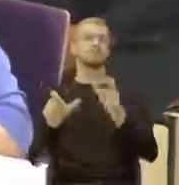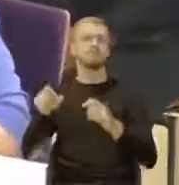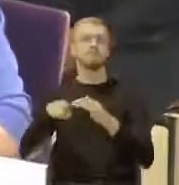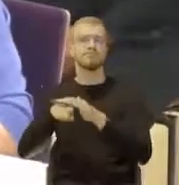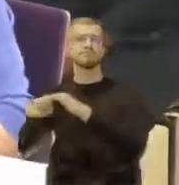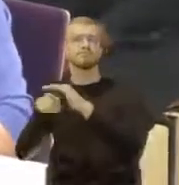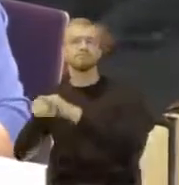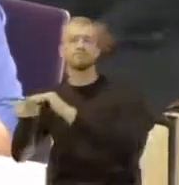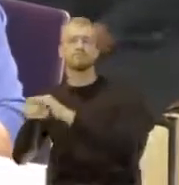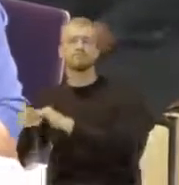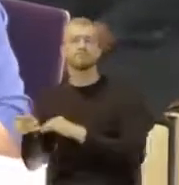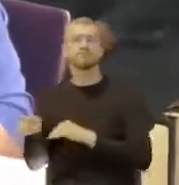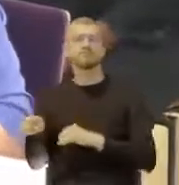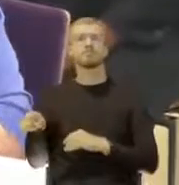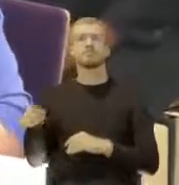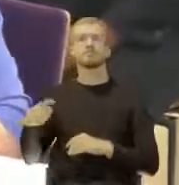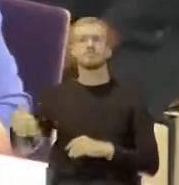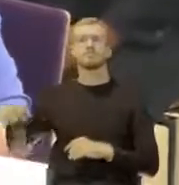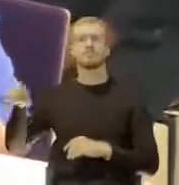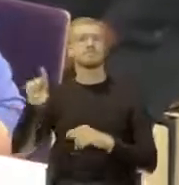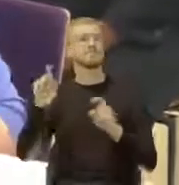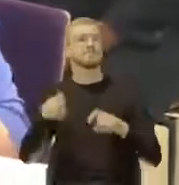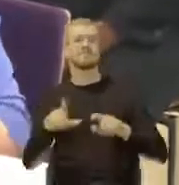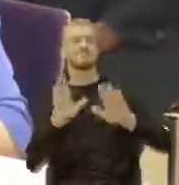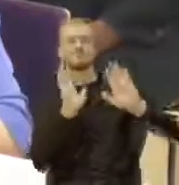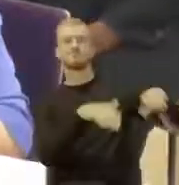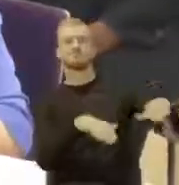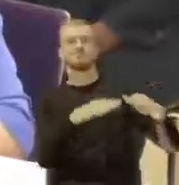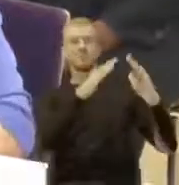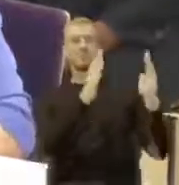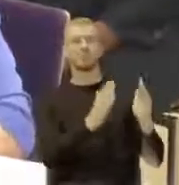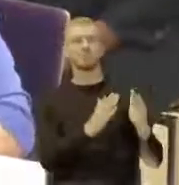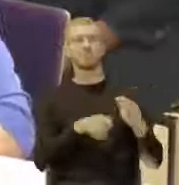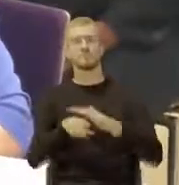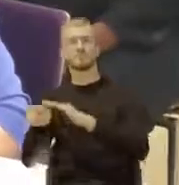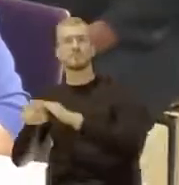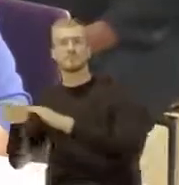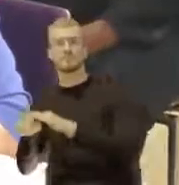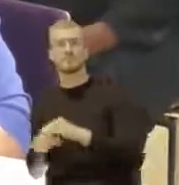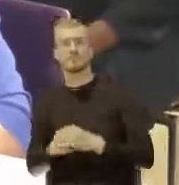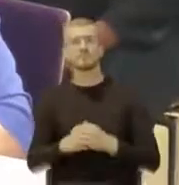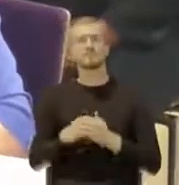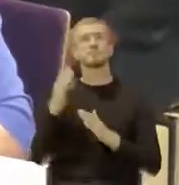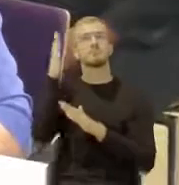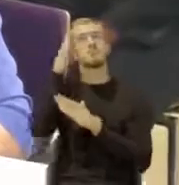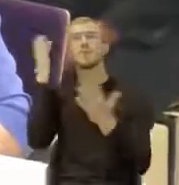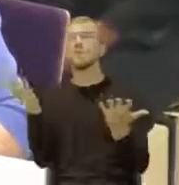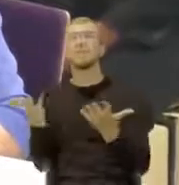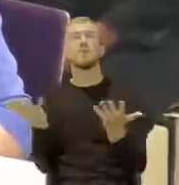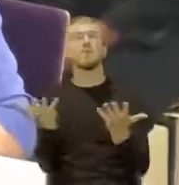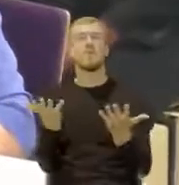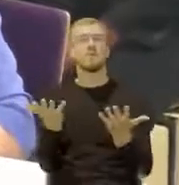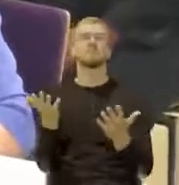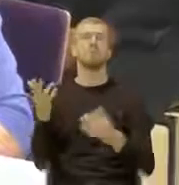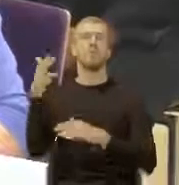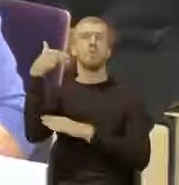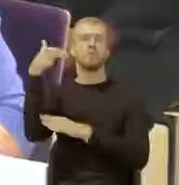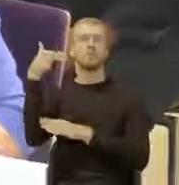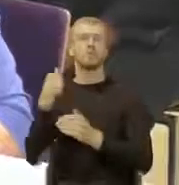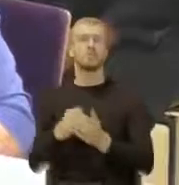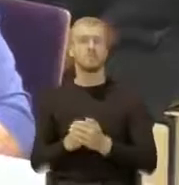located at the hotels, and then with the support of the local people, they provided with jobs and long-term